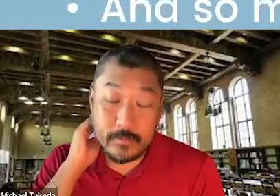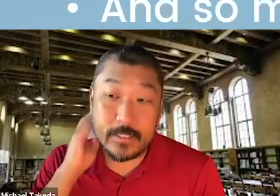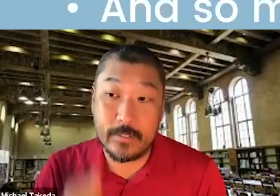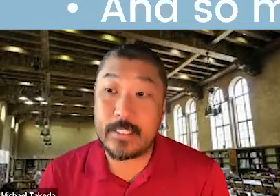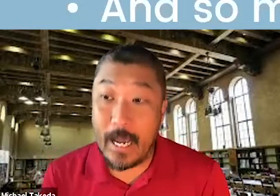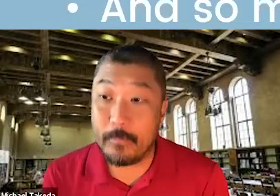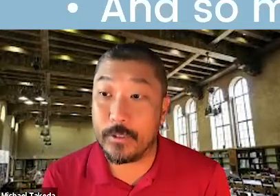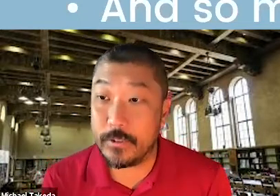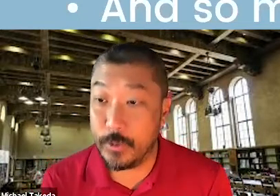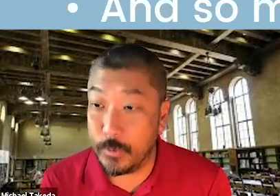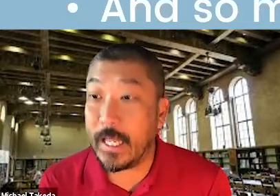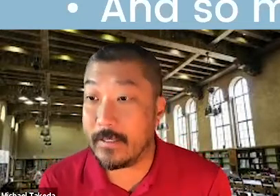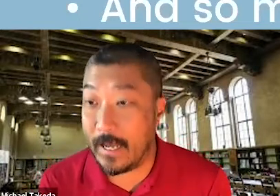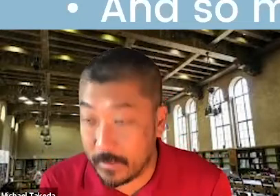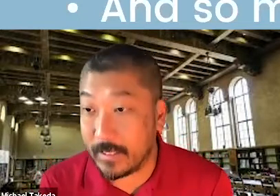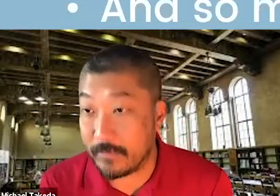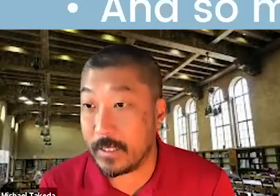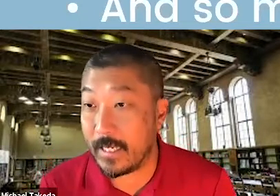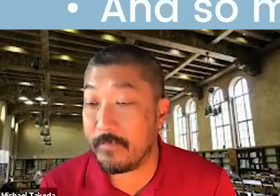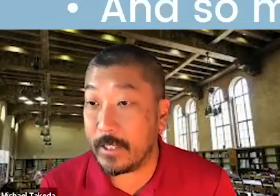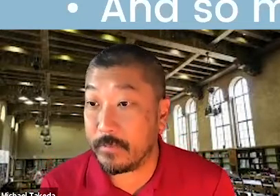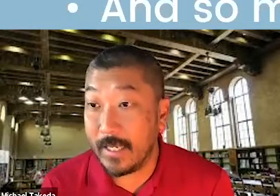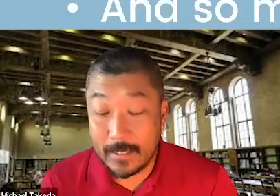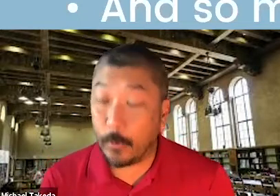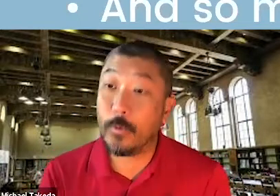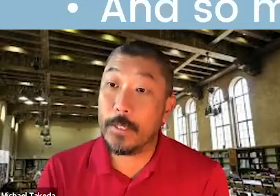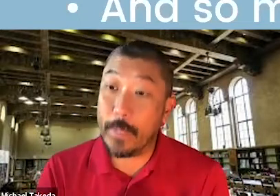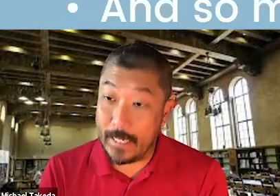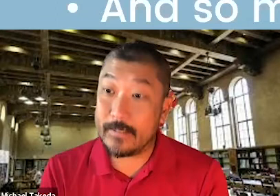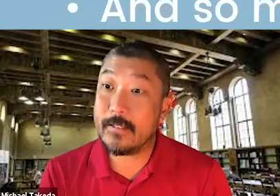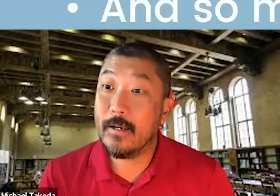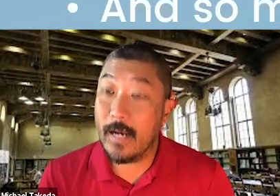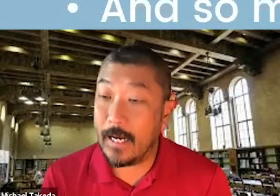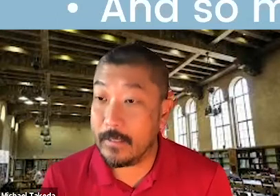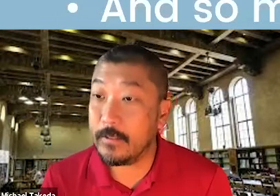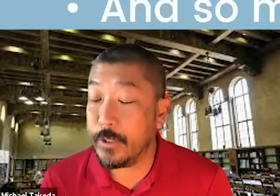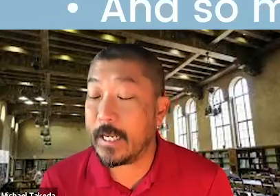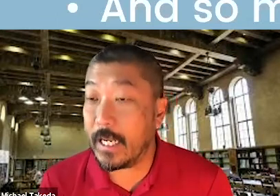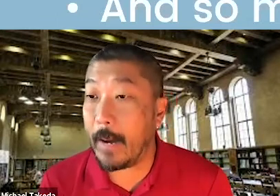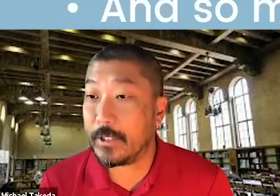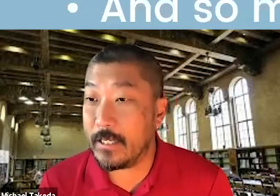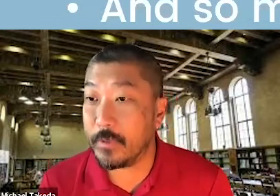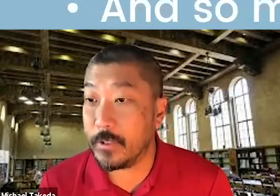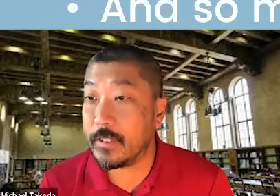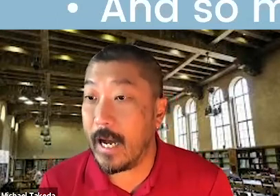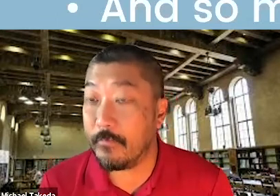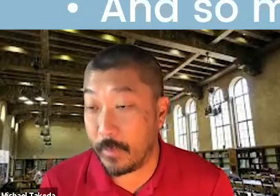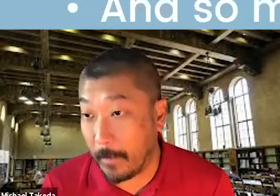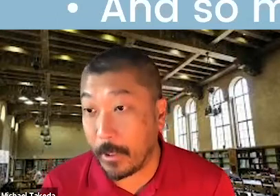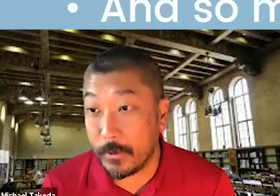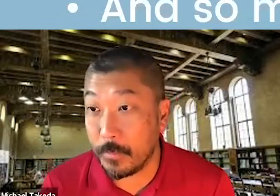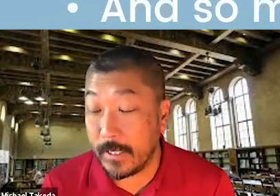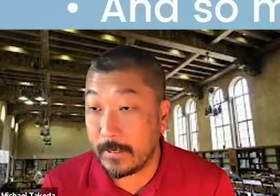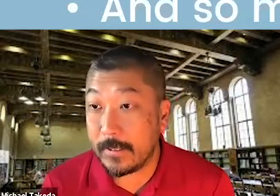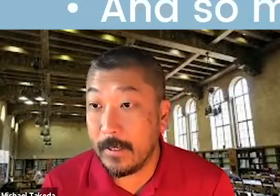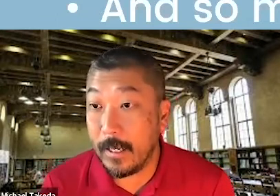the time to do that, definitely take advantage of it. Not only because you can be compensated for your time for that,